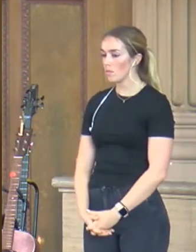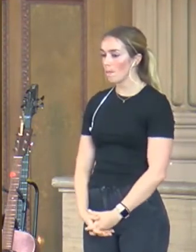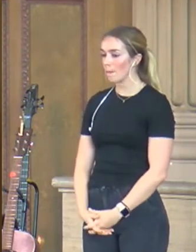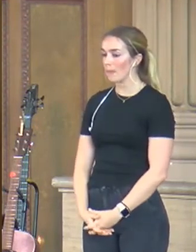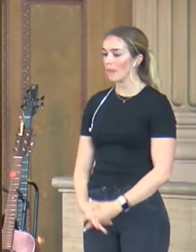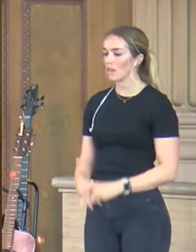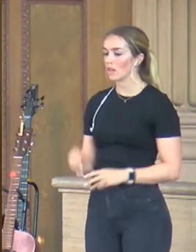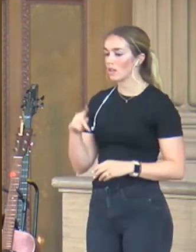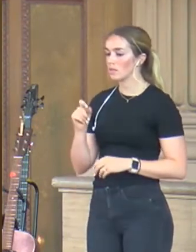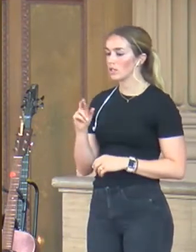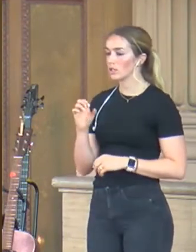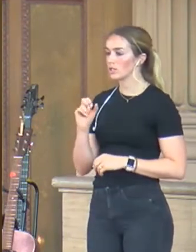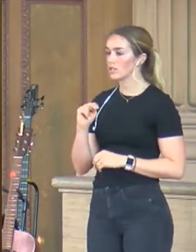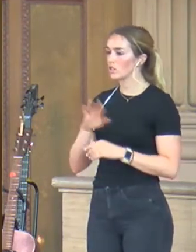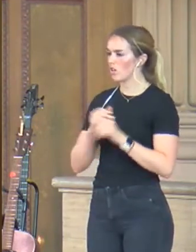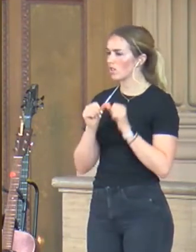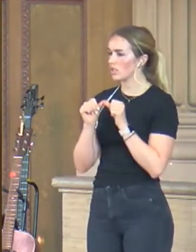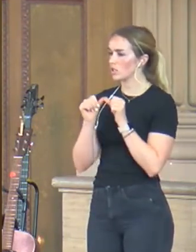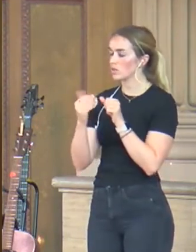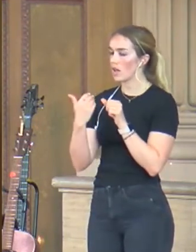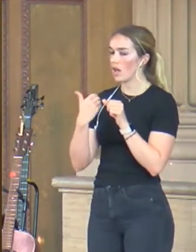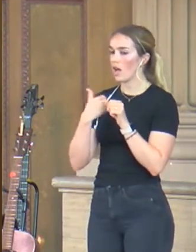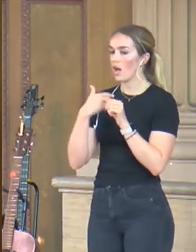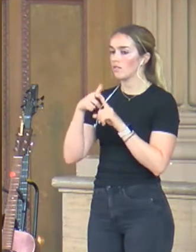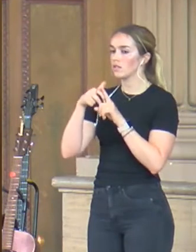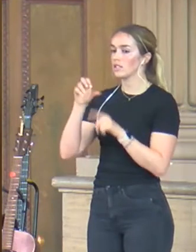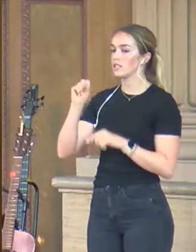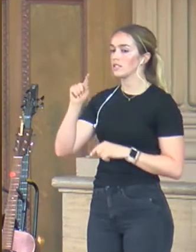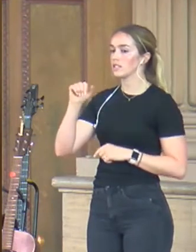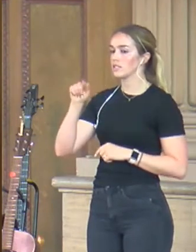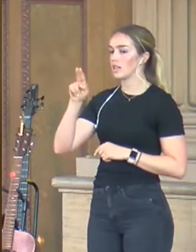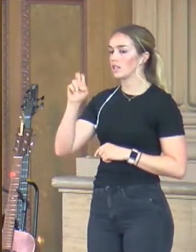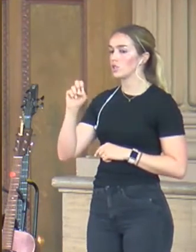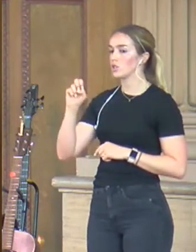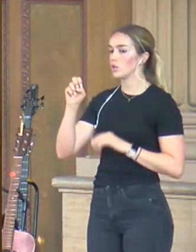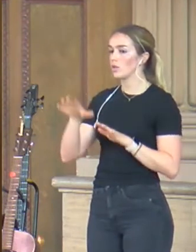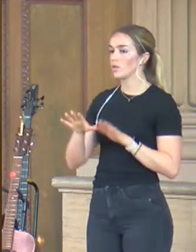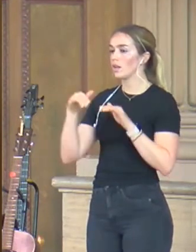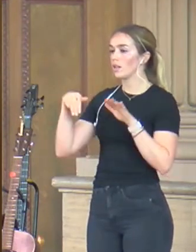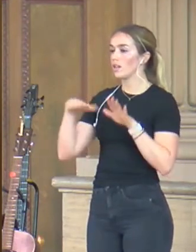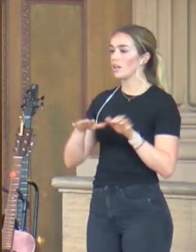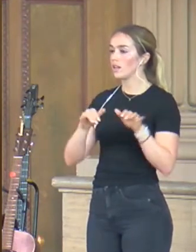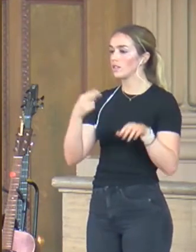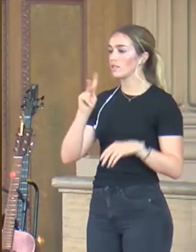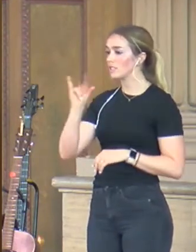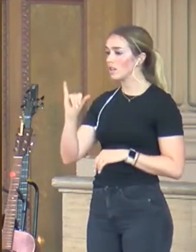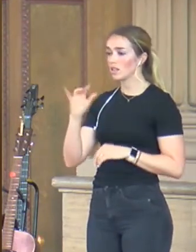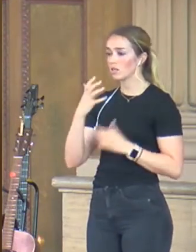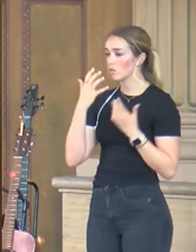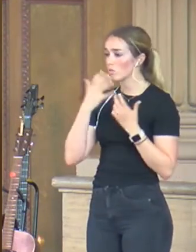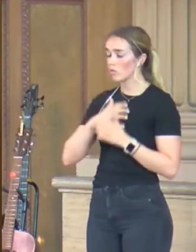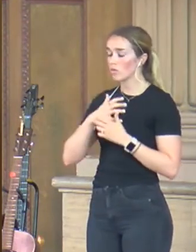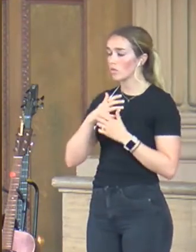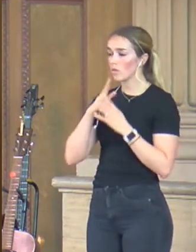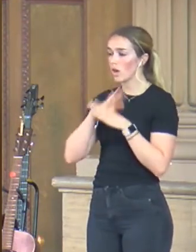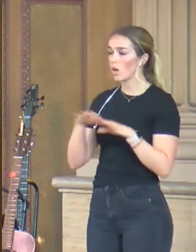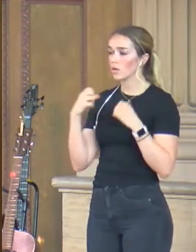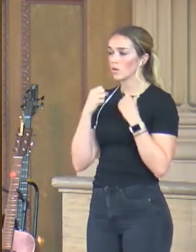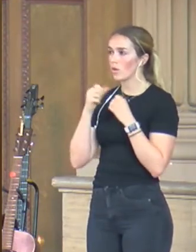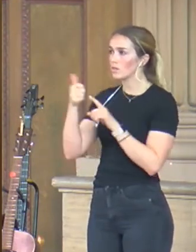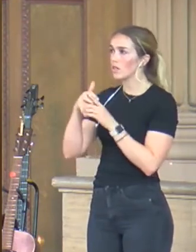Peterson's song goes on. There's a statue of Jesus on a monastery knoll in the hills of Kentucky all quiet and cold and he's kneeling in the